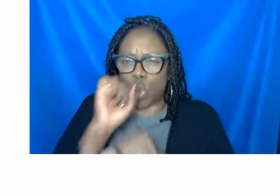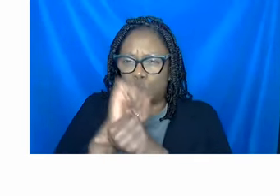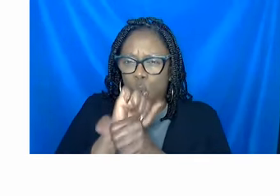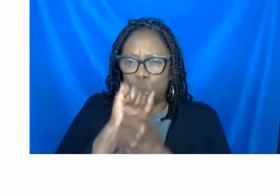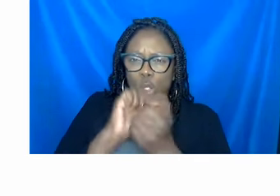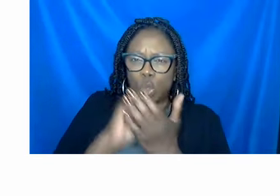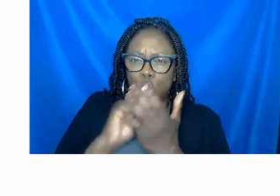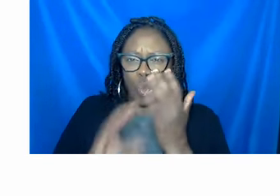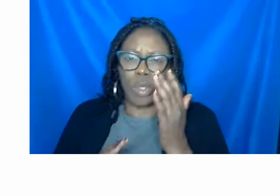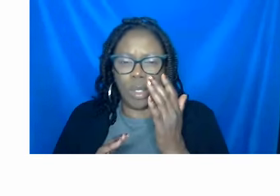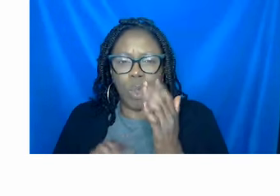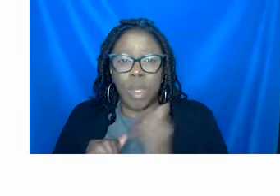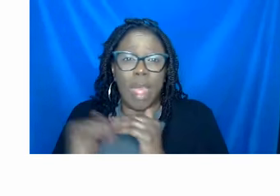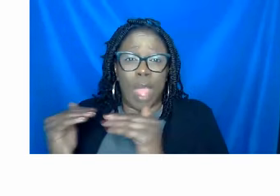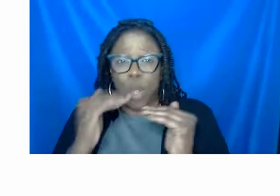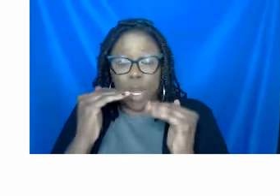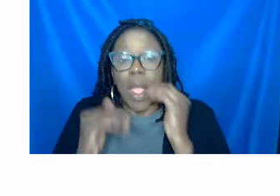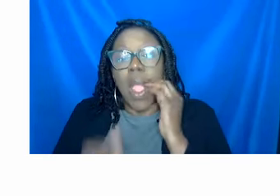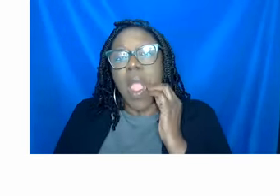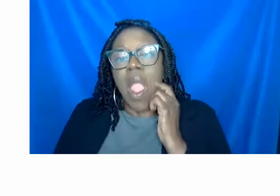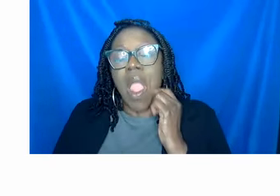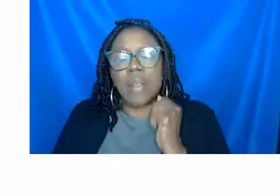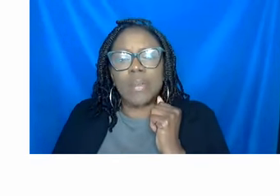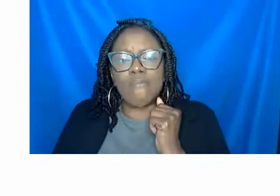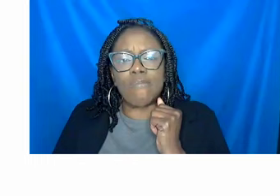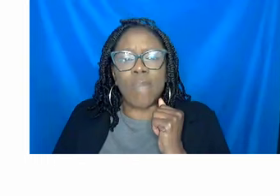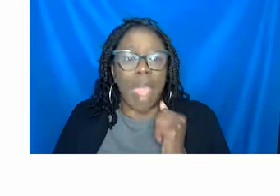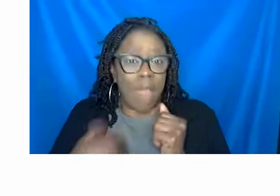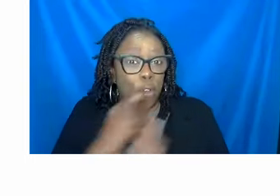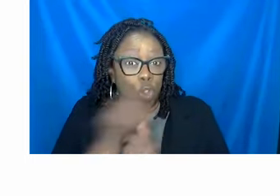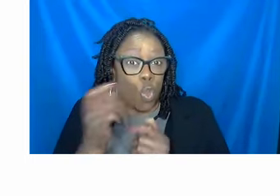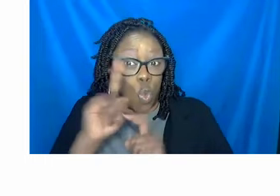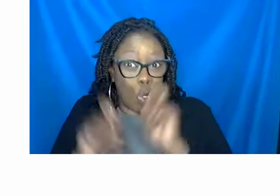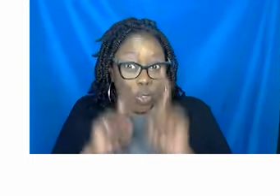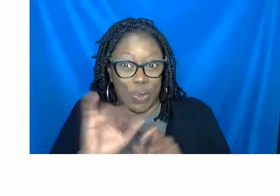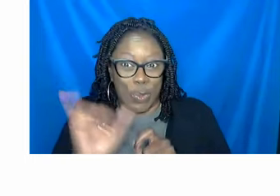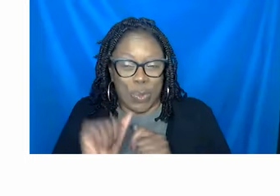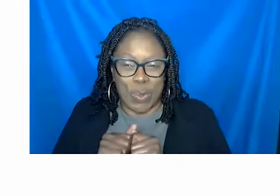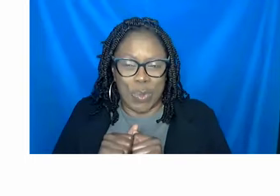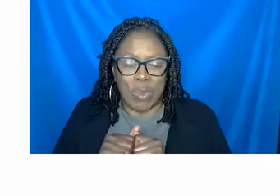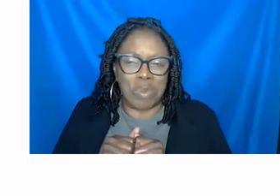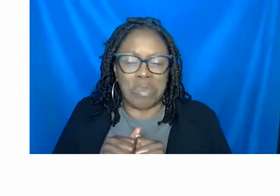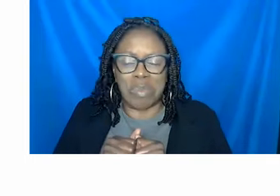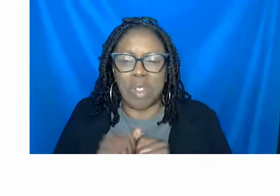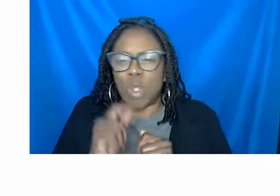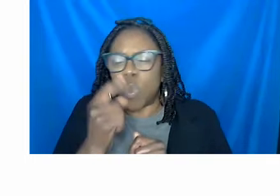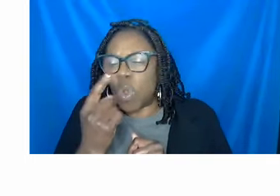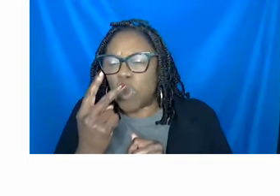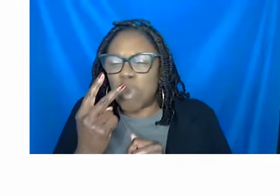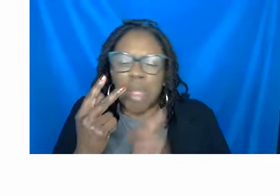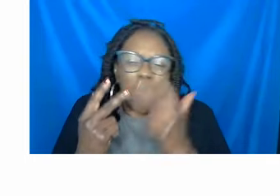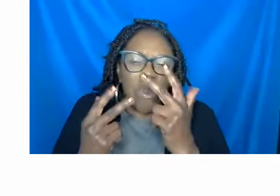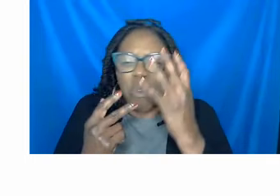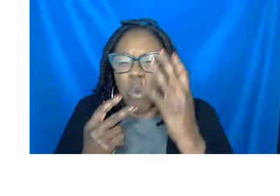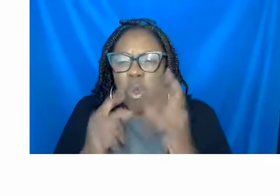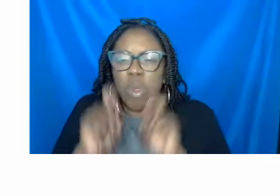students with regard to equity. And then I have some trivia questions, just a few. I think it's three or four. And I want to say